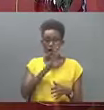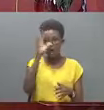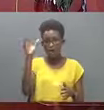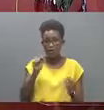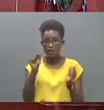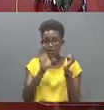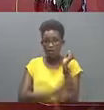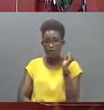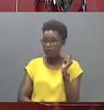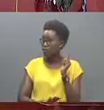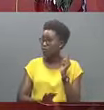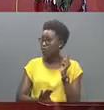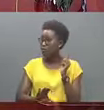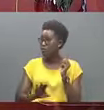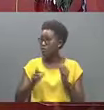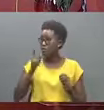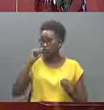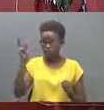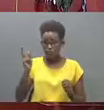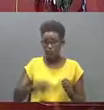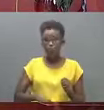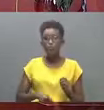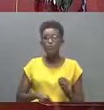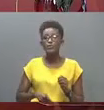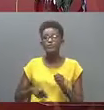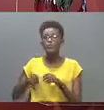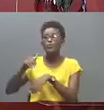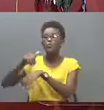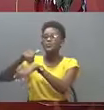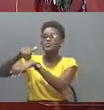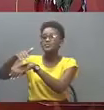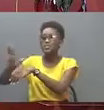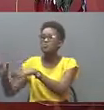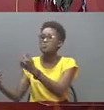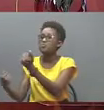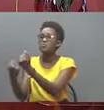and should send aid to the West.